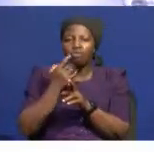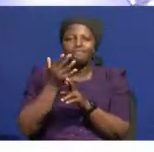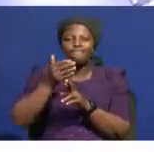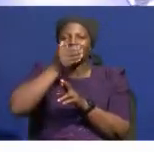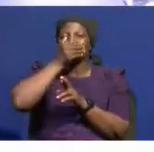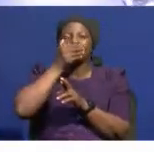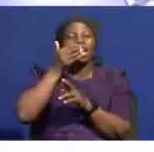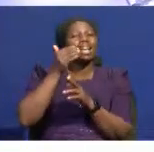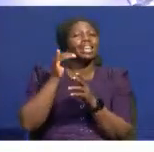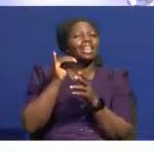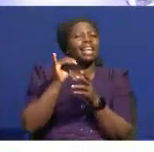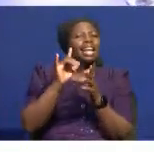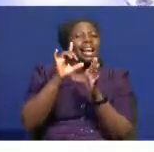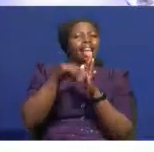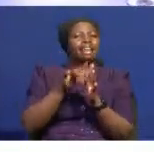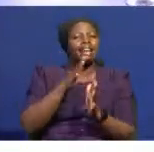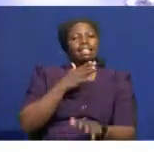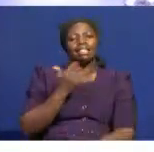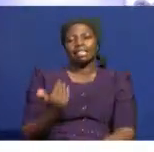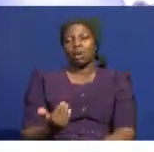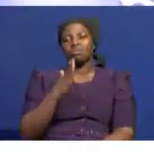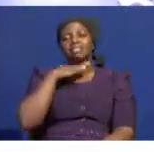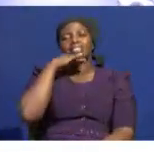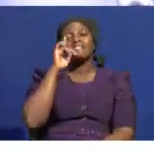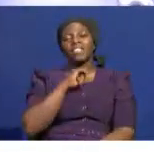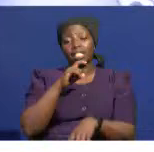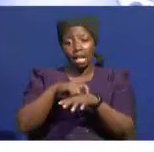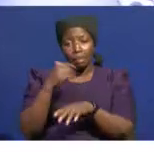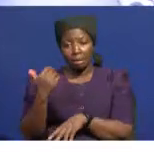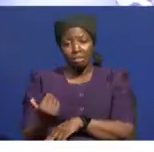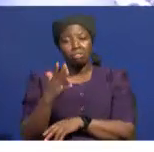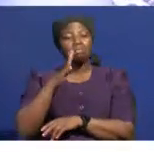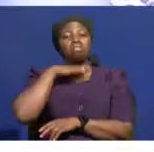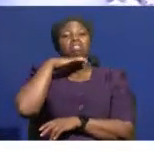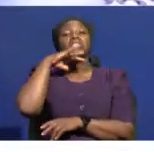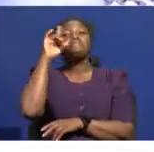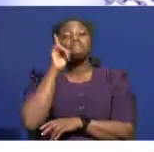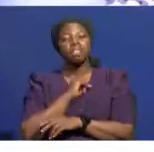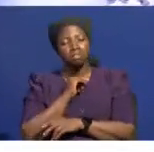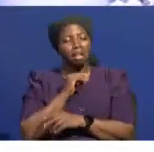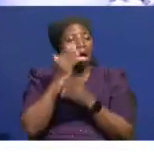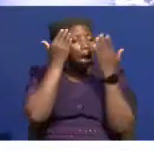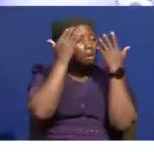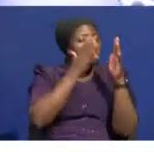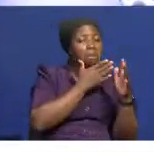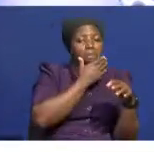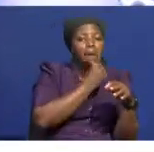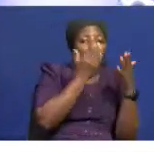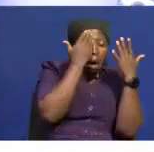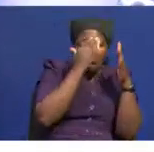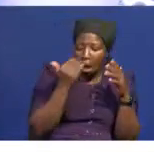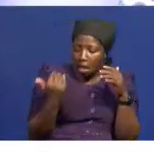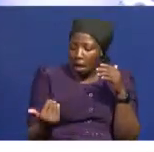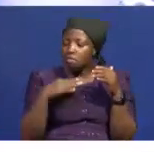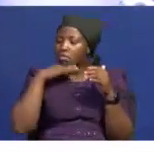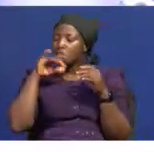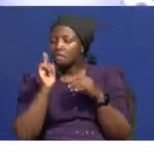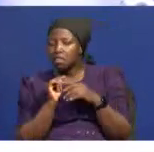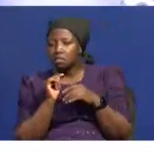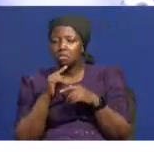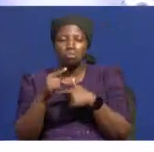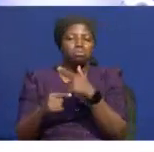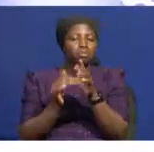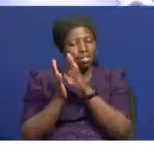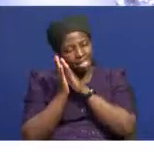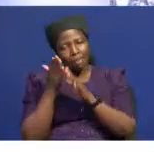akafanya nini? Ndio ile harakati alikufa. Wakati mtoto alikufa, sijui akujua ati amekufa, akaendelea kulala hapo